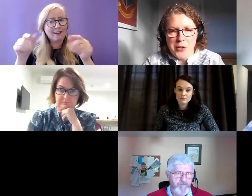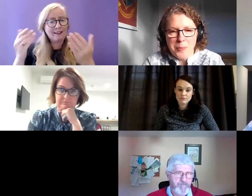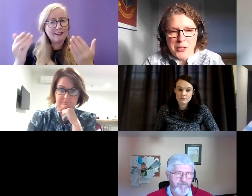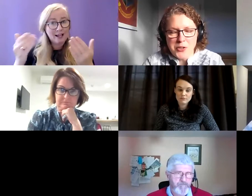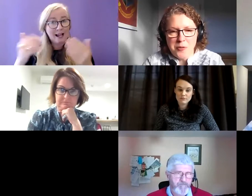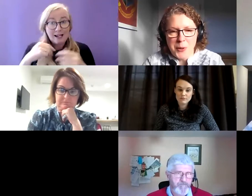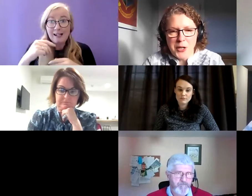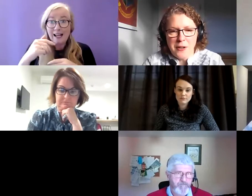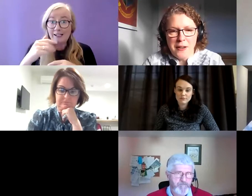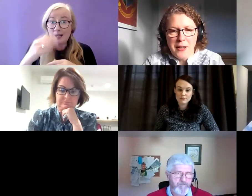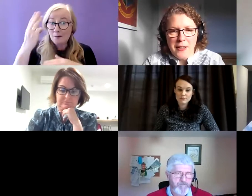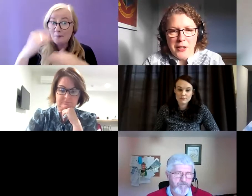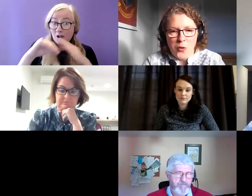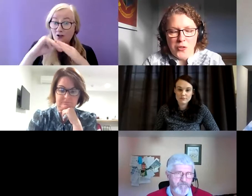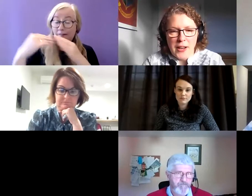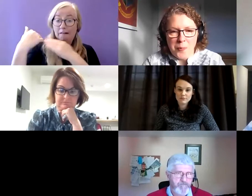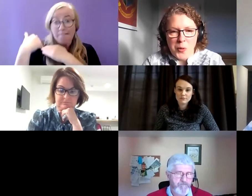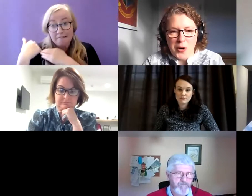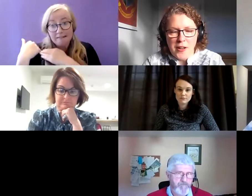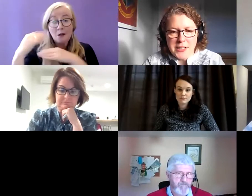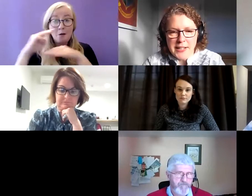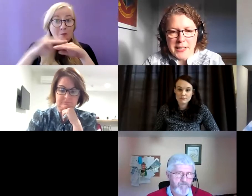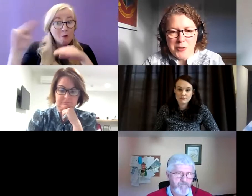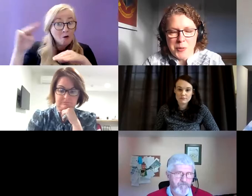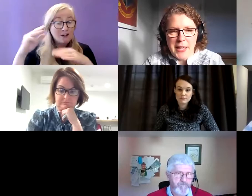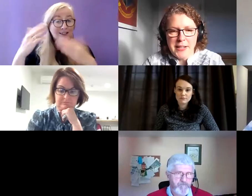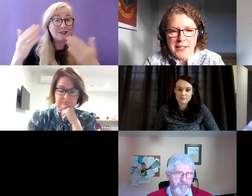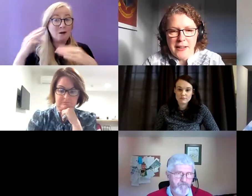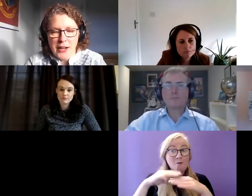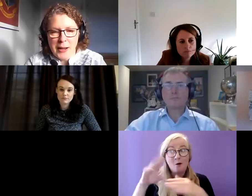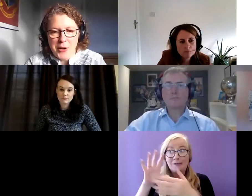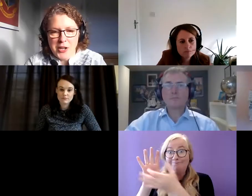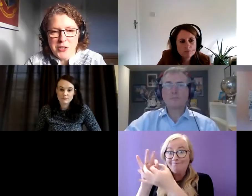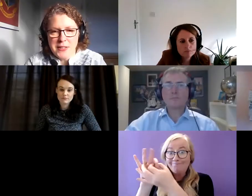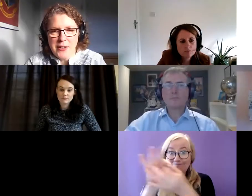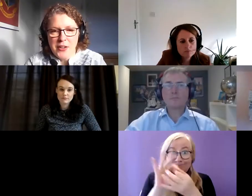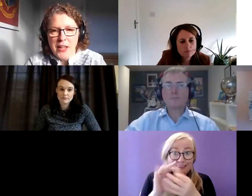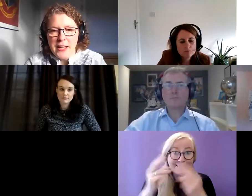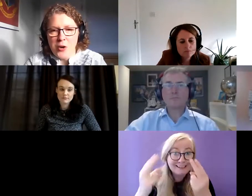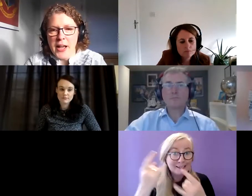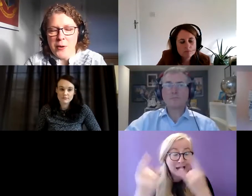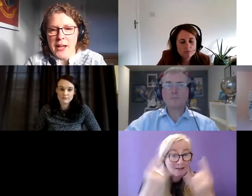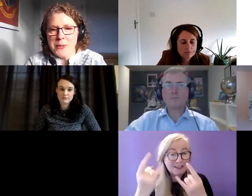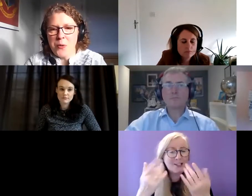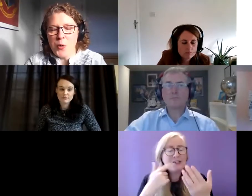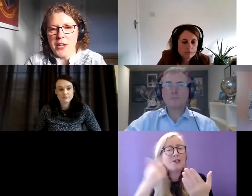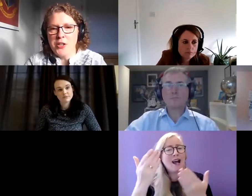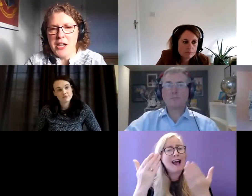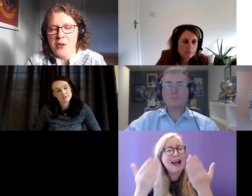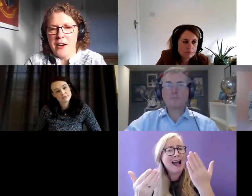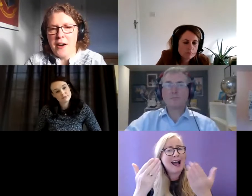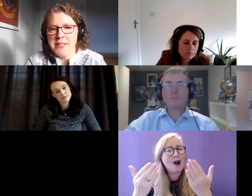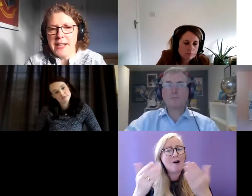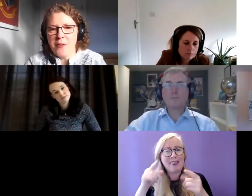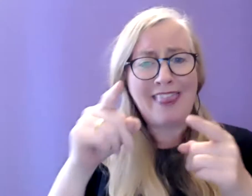bigger administrative burden you know there's a lot more contacts have to be made and collaborations and you know how is that working